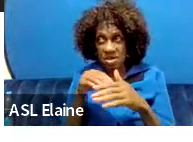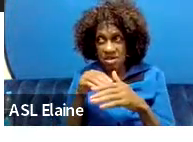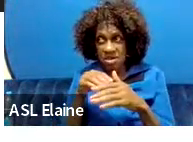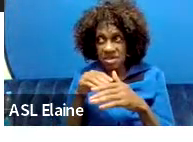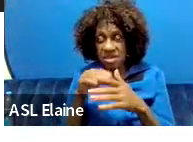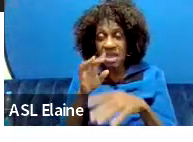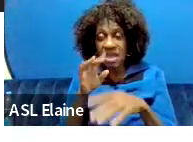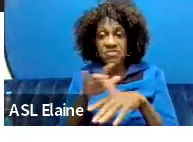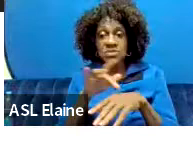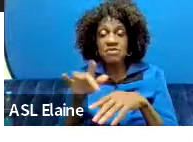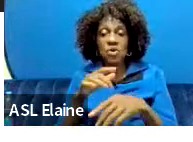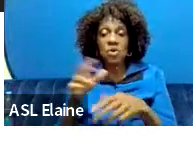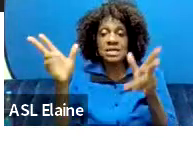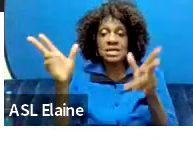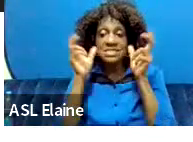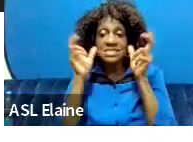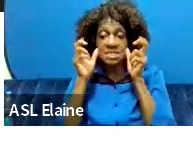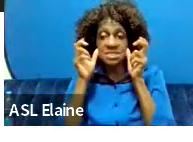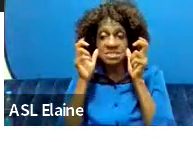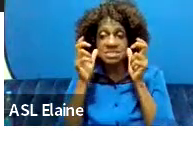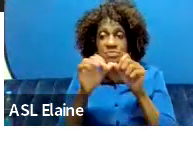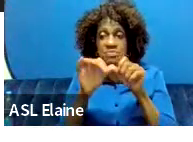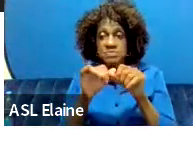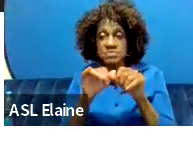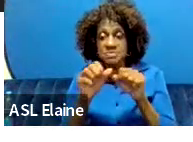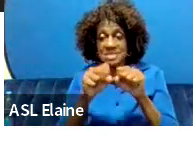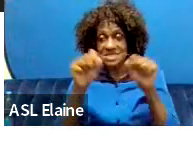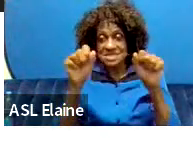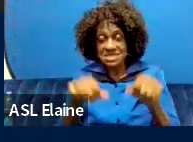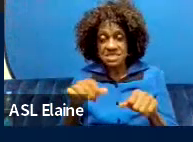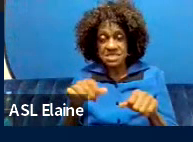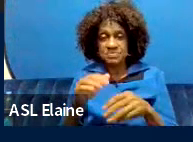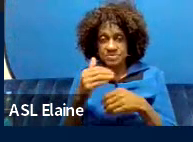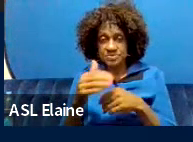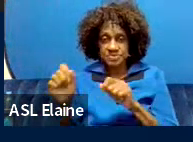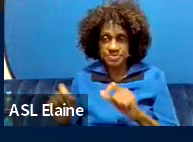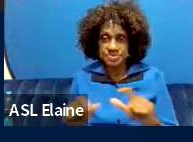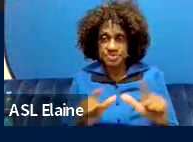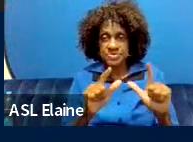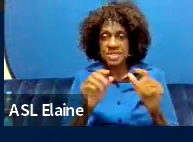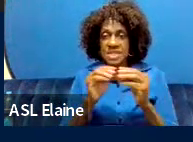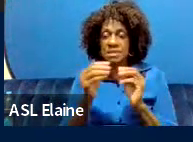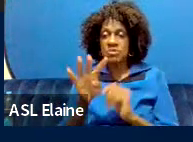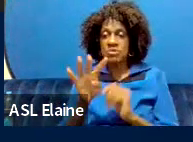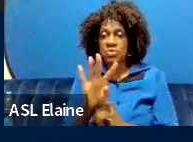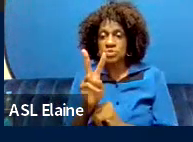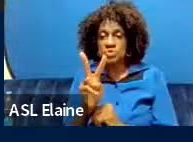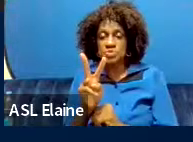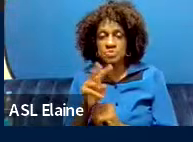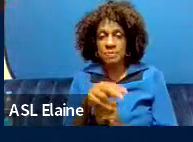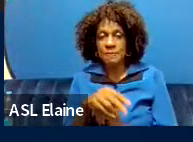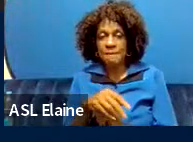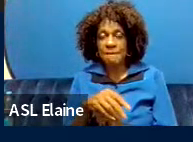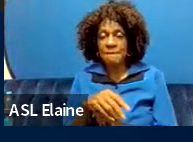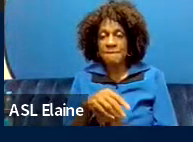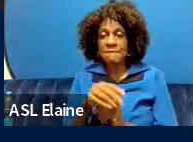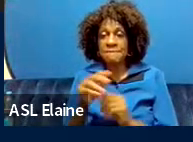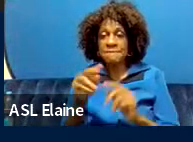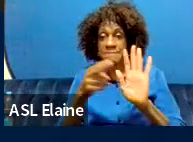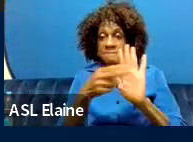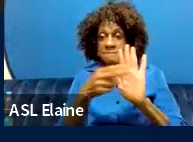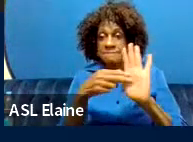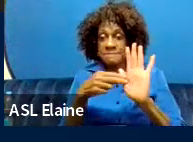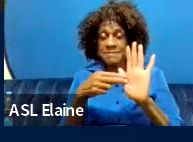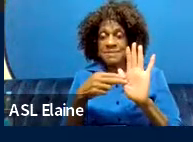listening system. Go on to the next slide, please, which is slide 42. The title of this slide